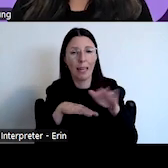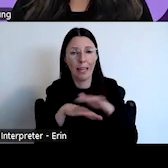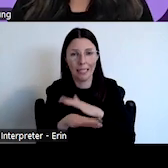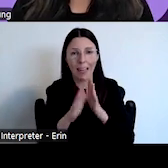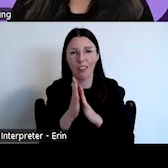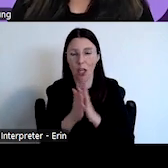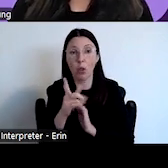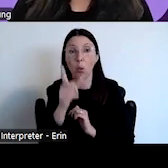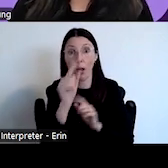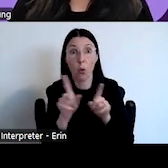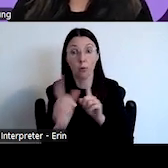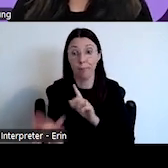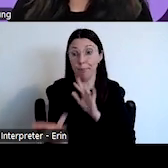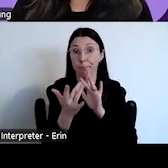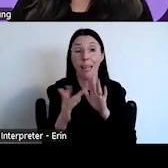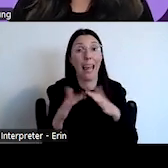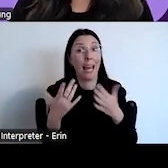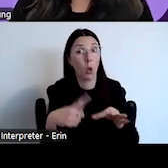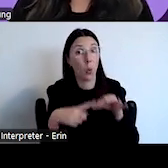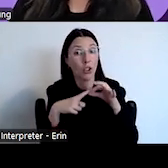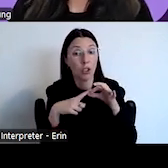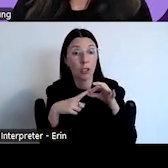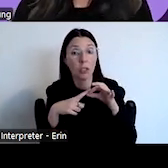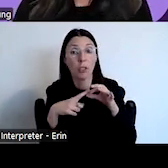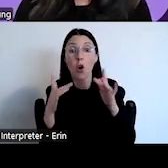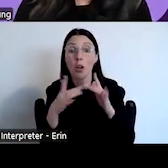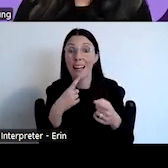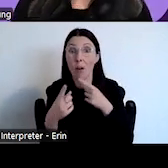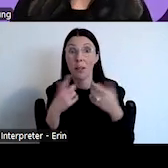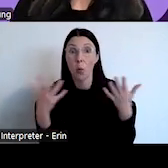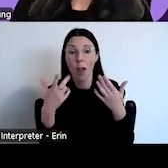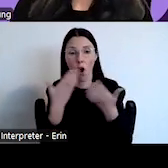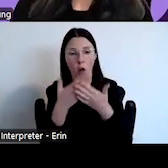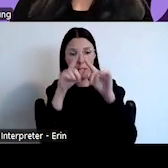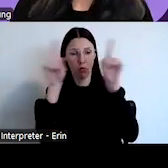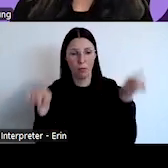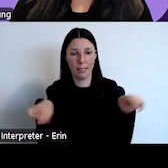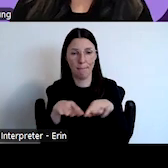your questions, and our contact details are on the screen. And again, just thank you so much for your